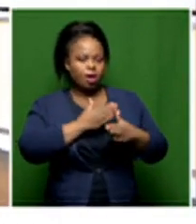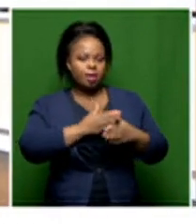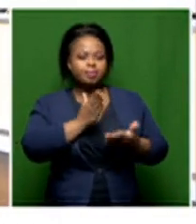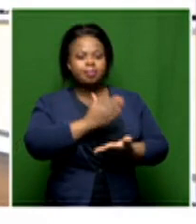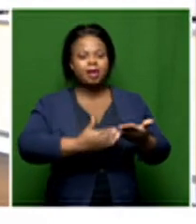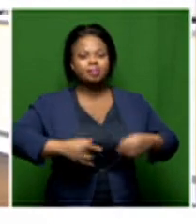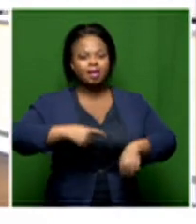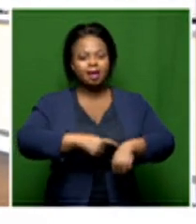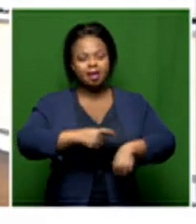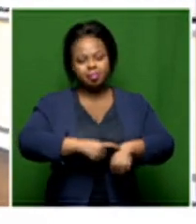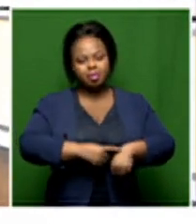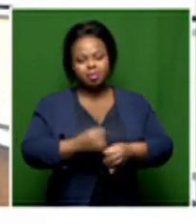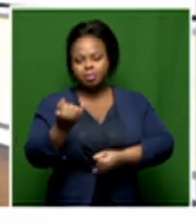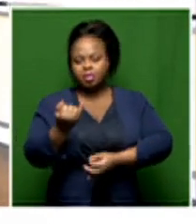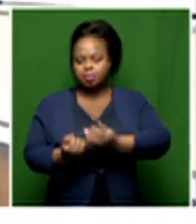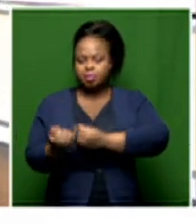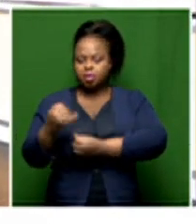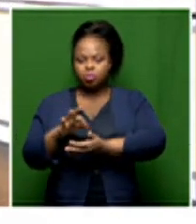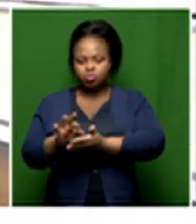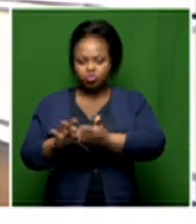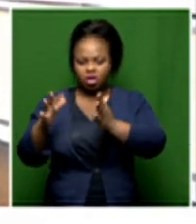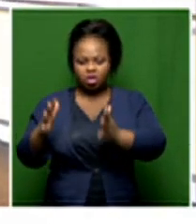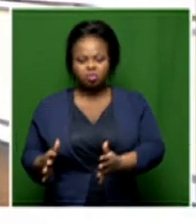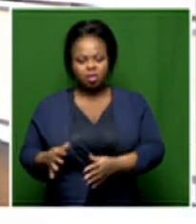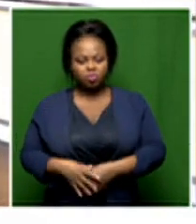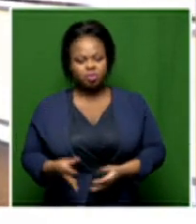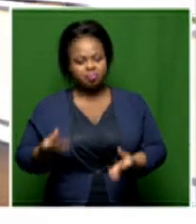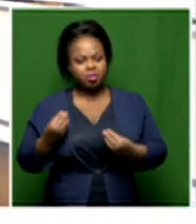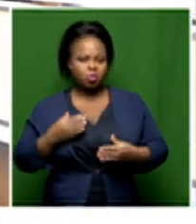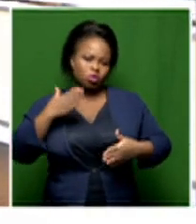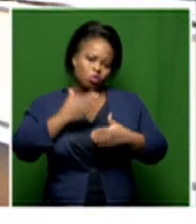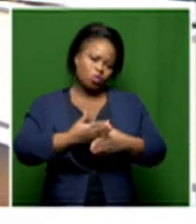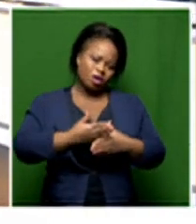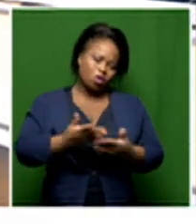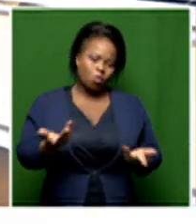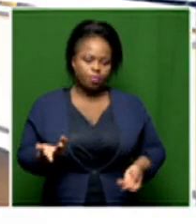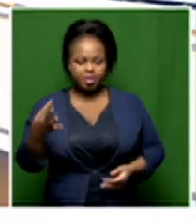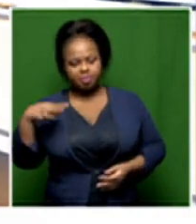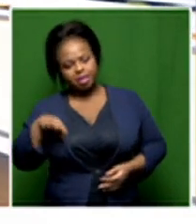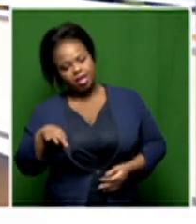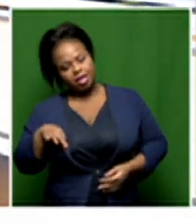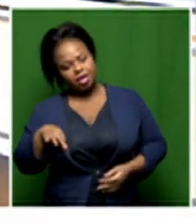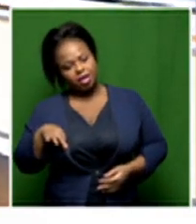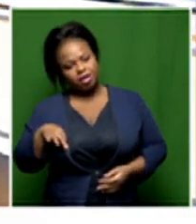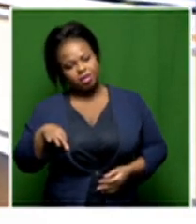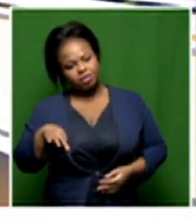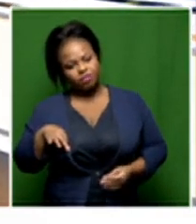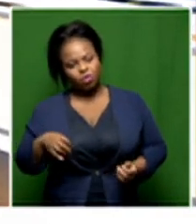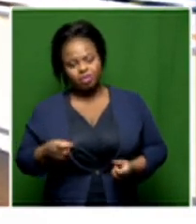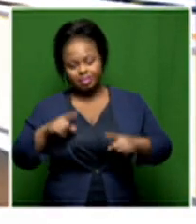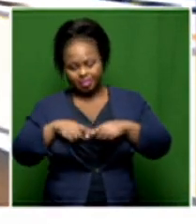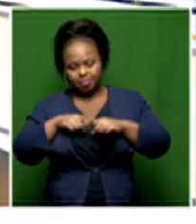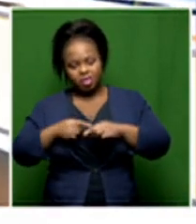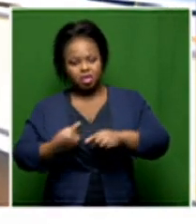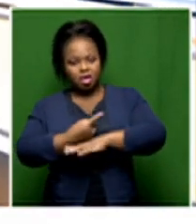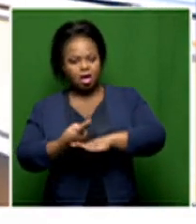you're an independent contractor who basically gets paid rather for the number of